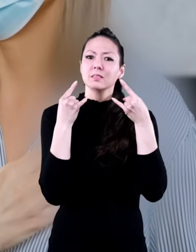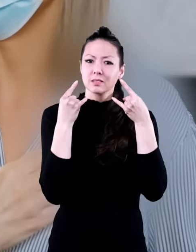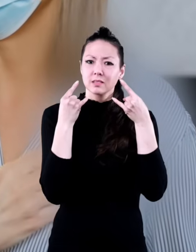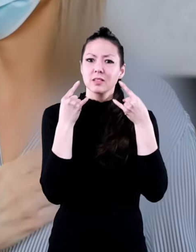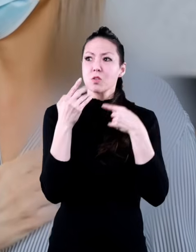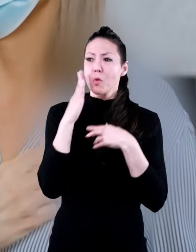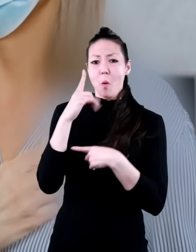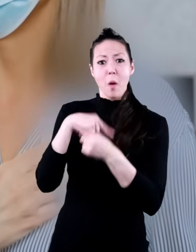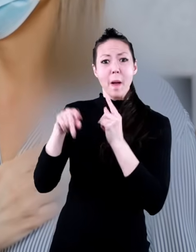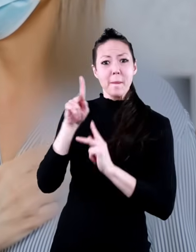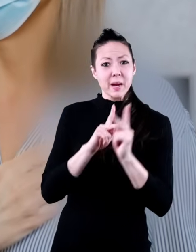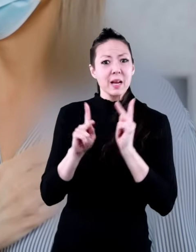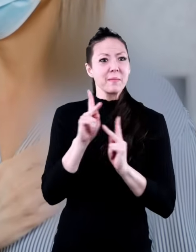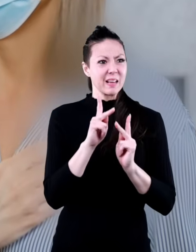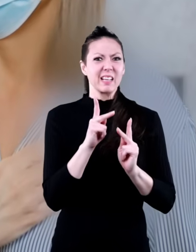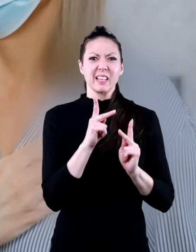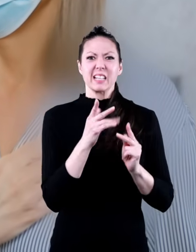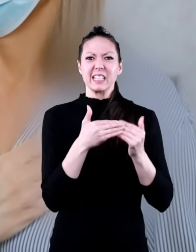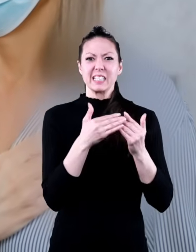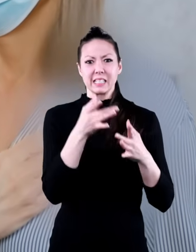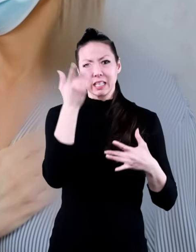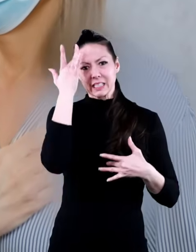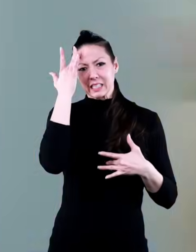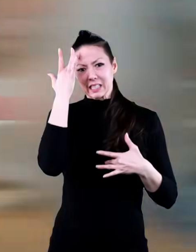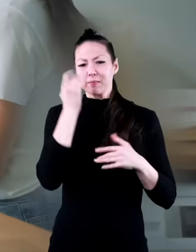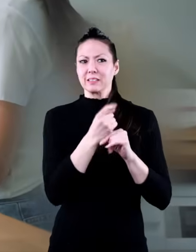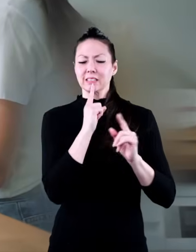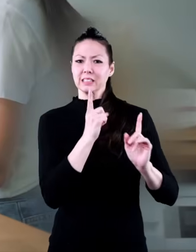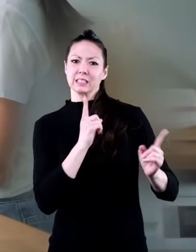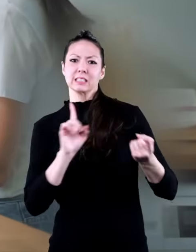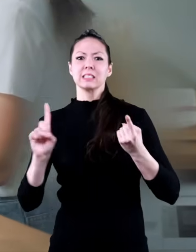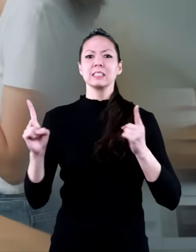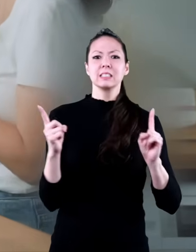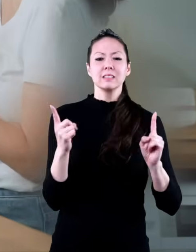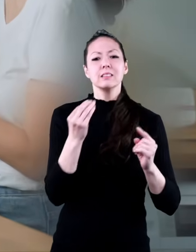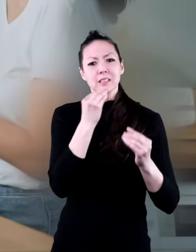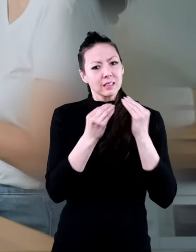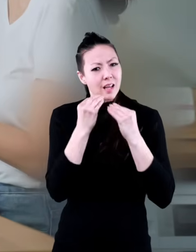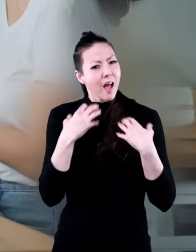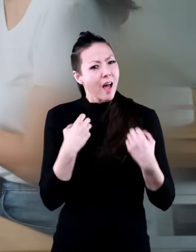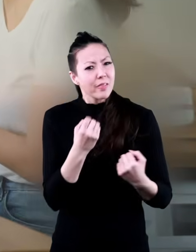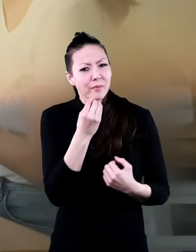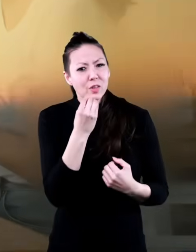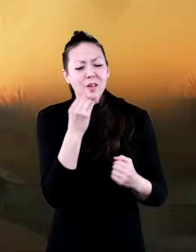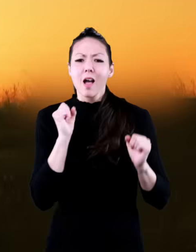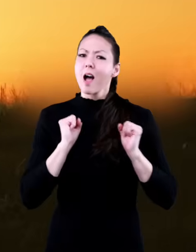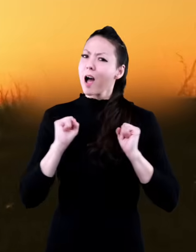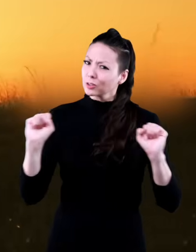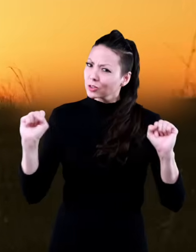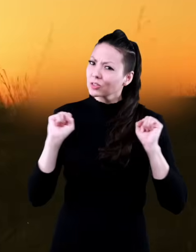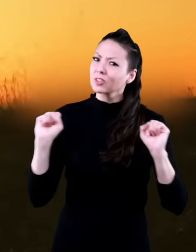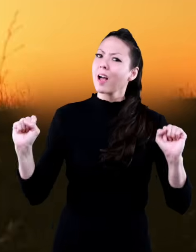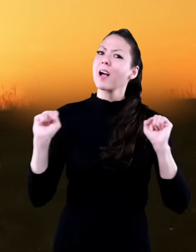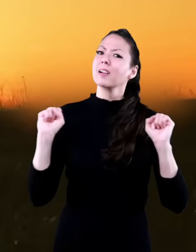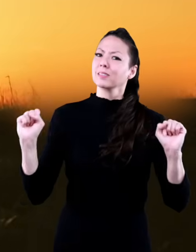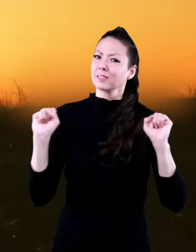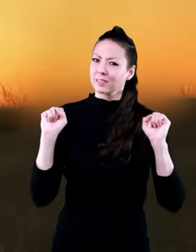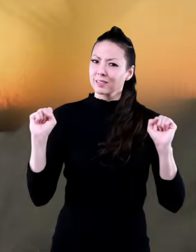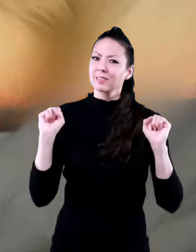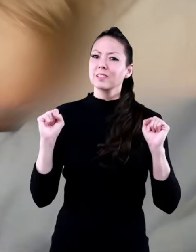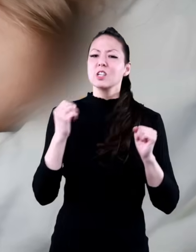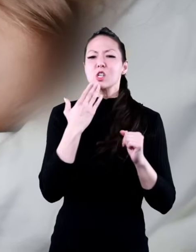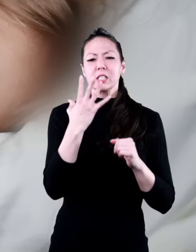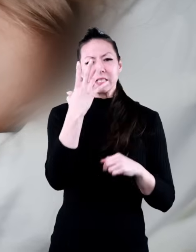you are going to be around someone who gets sick easily eating healthy foods exercising your body